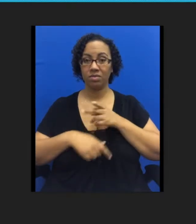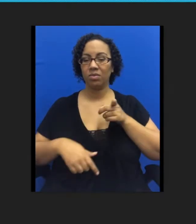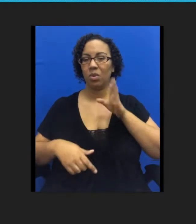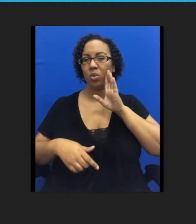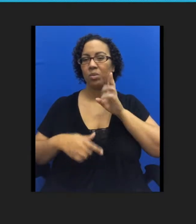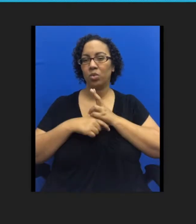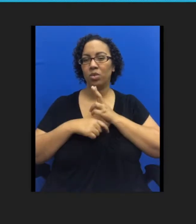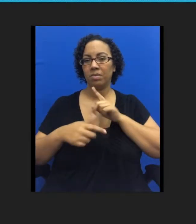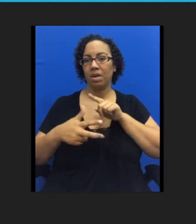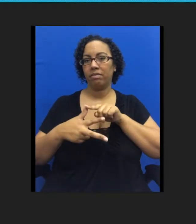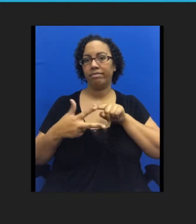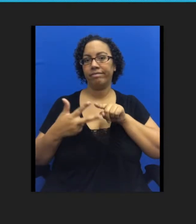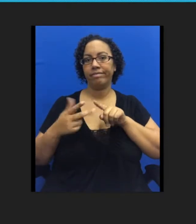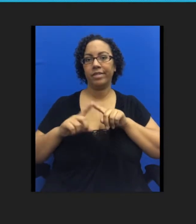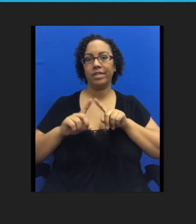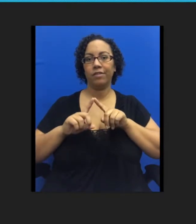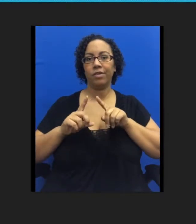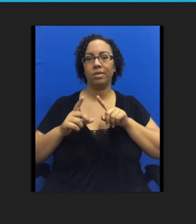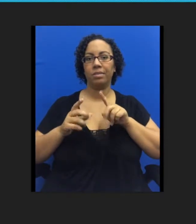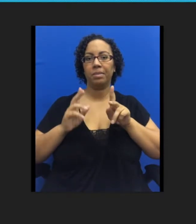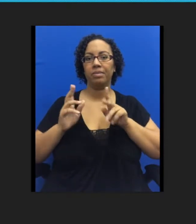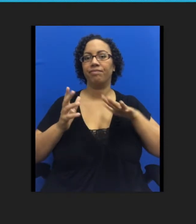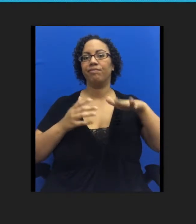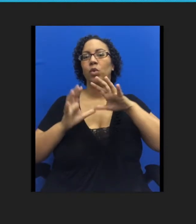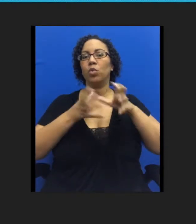How will your child's data be used?